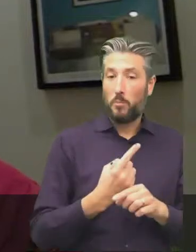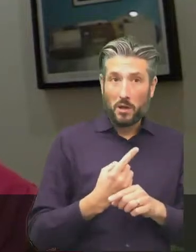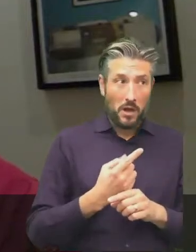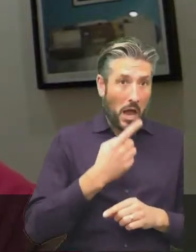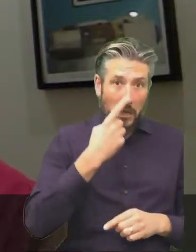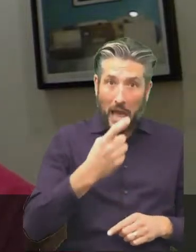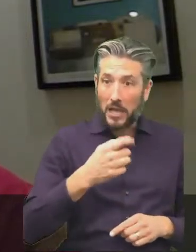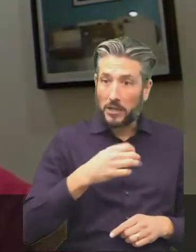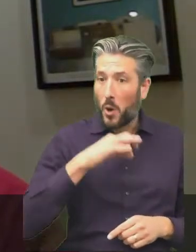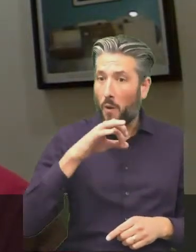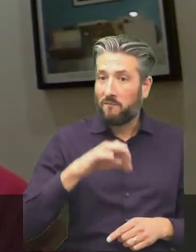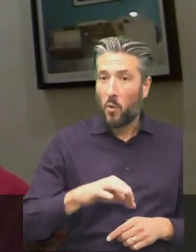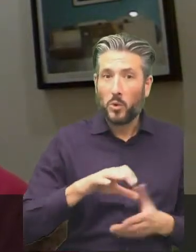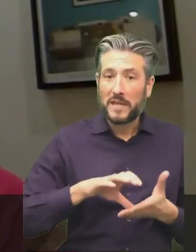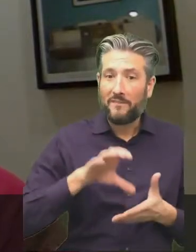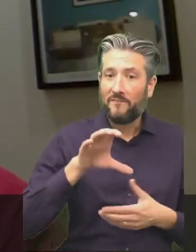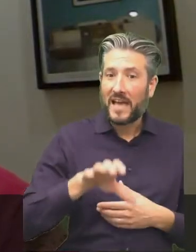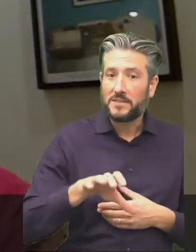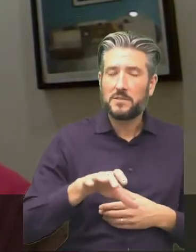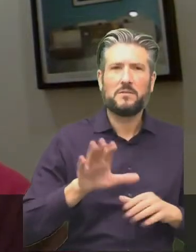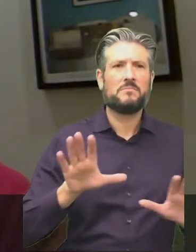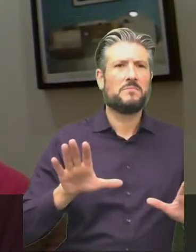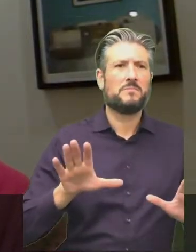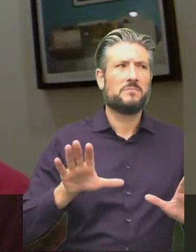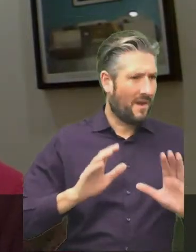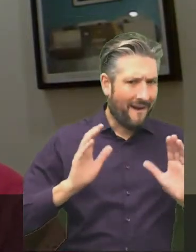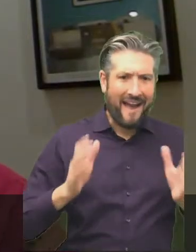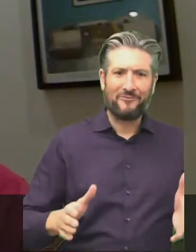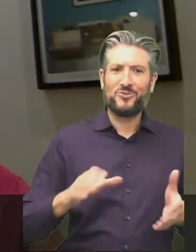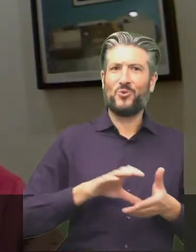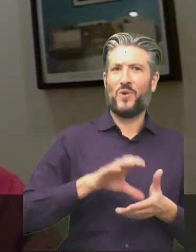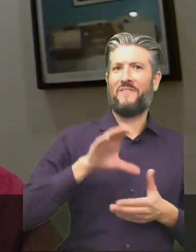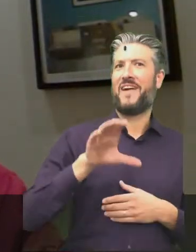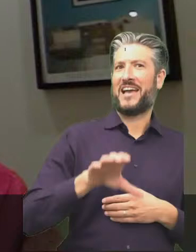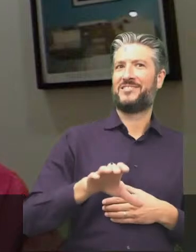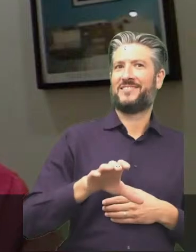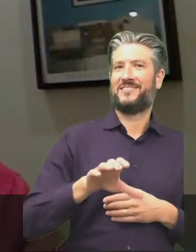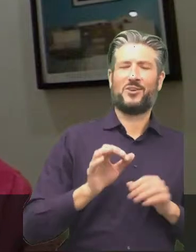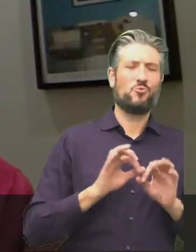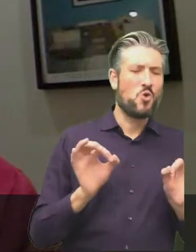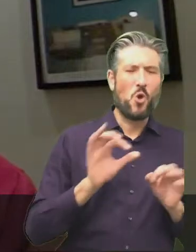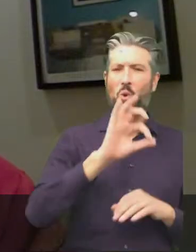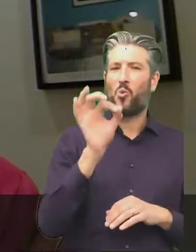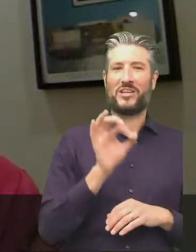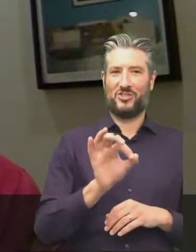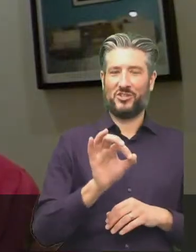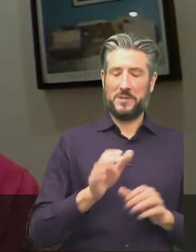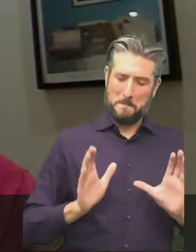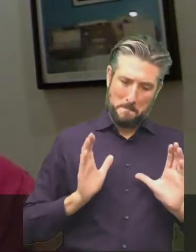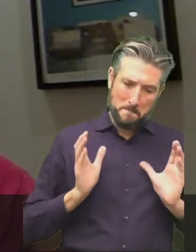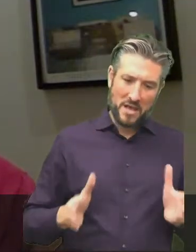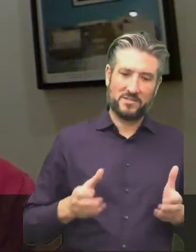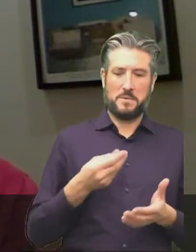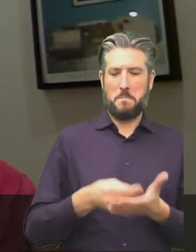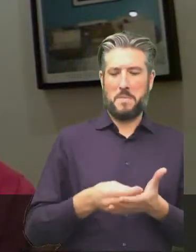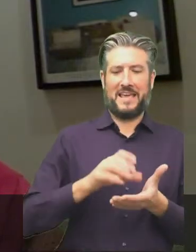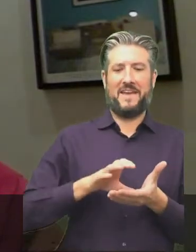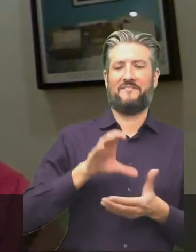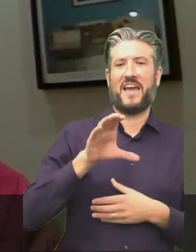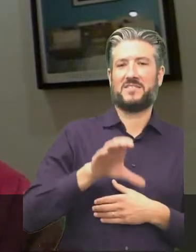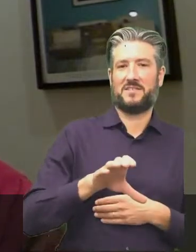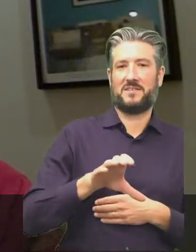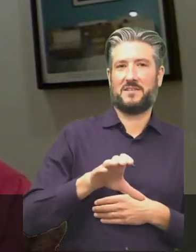can't not afford to invest in it. We absolutely need to be putting the money in. And I'm very concerned that the government